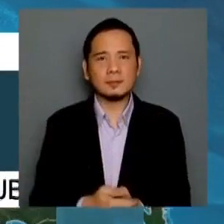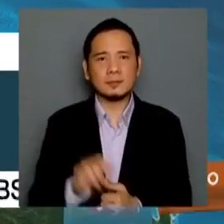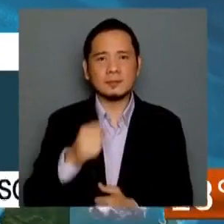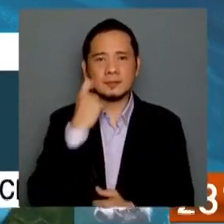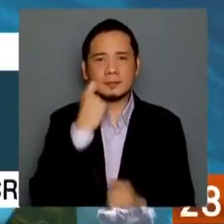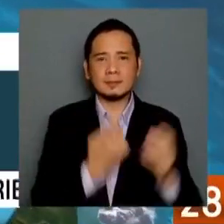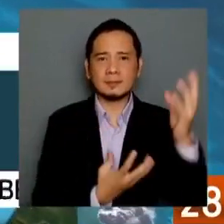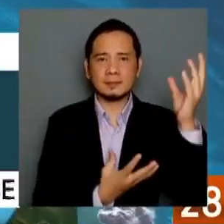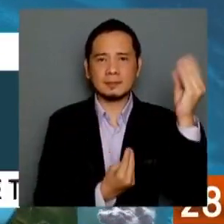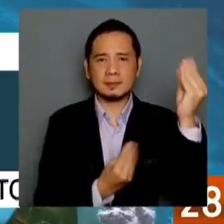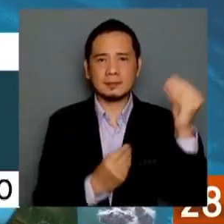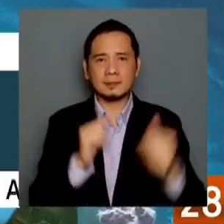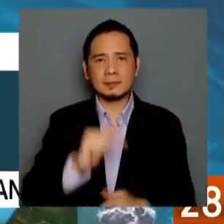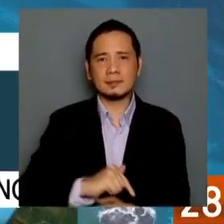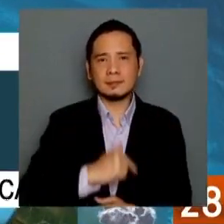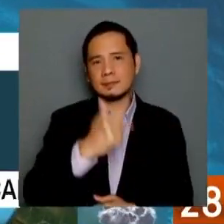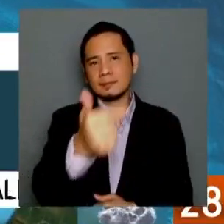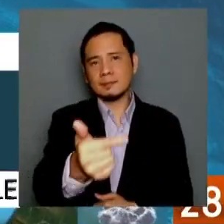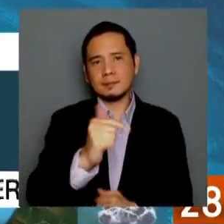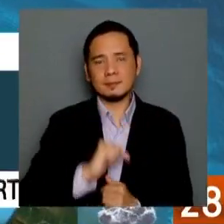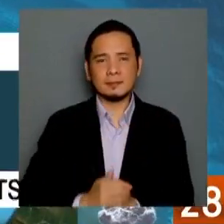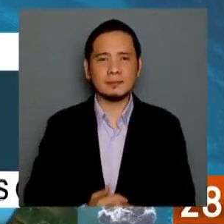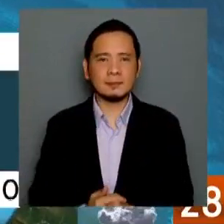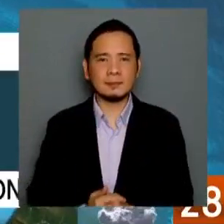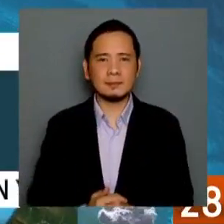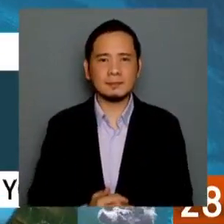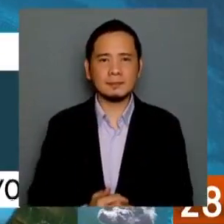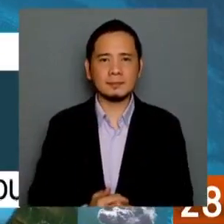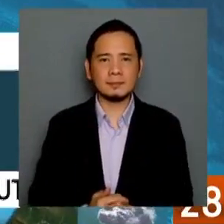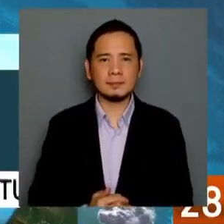Weather Forecasting Center. This is Rhea Torres reporting.